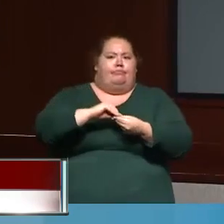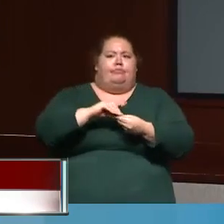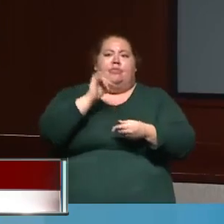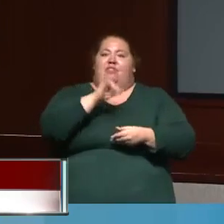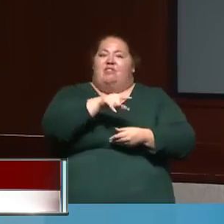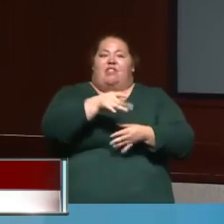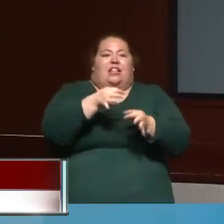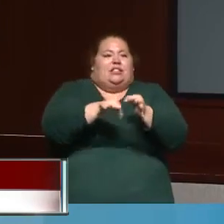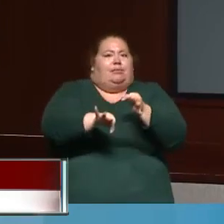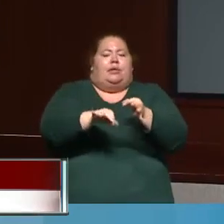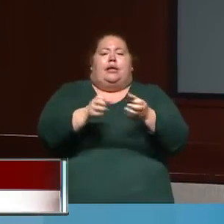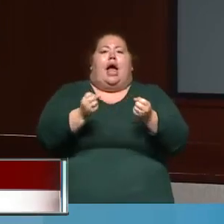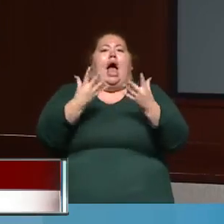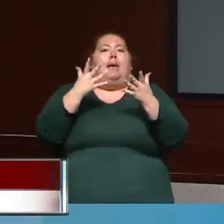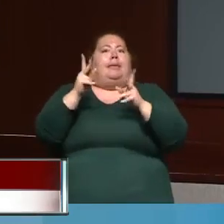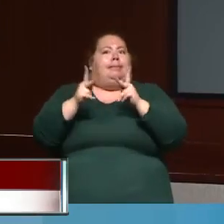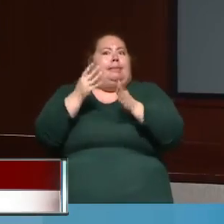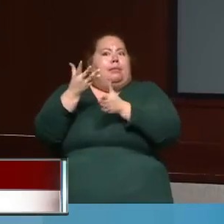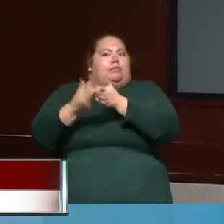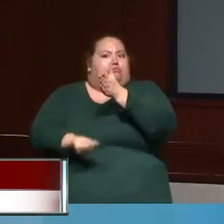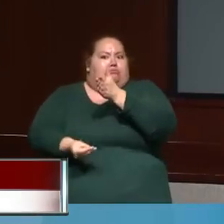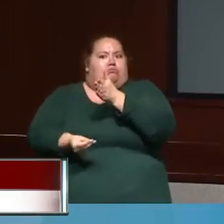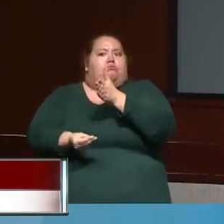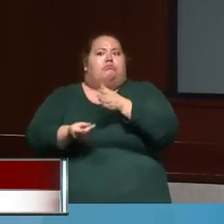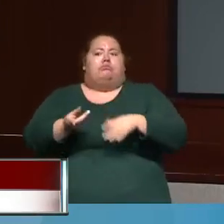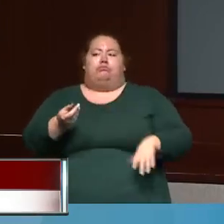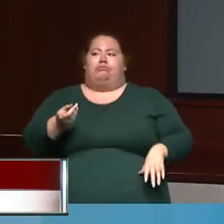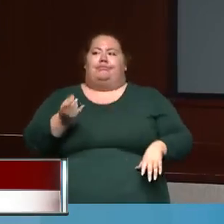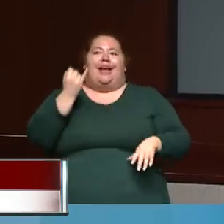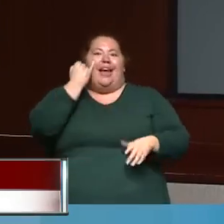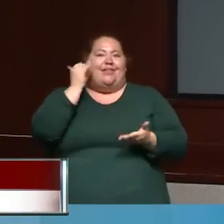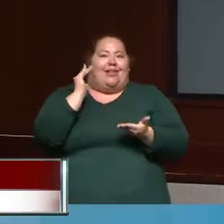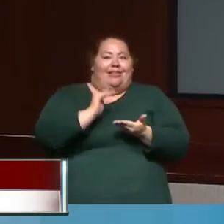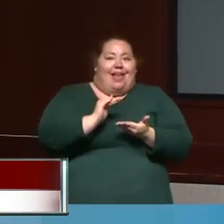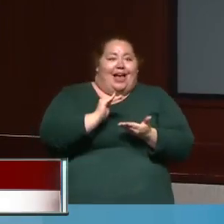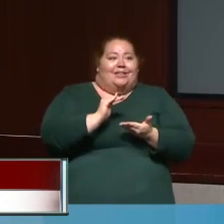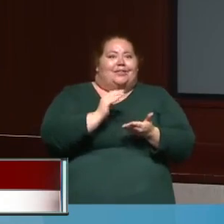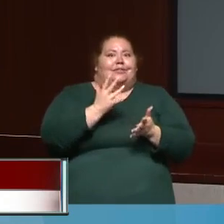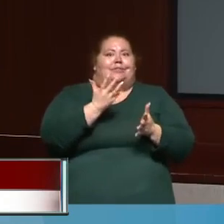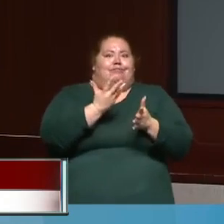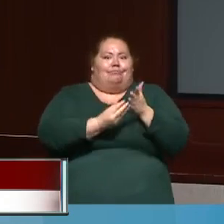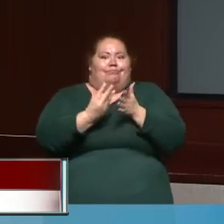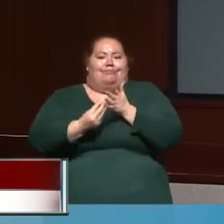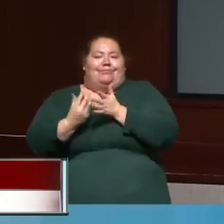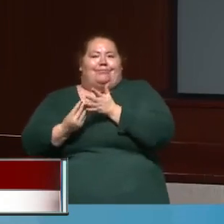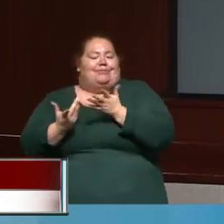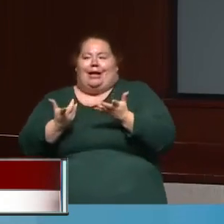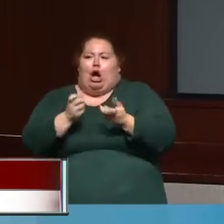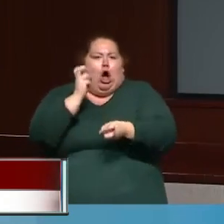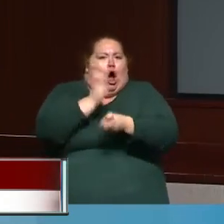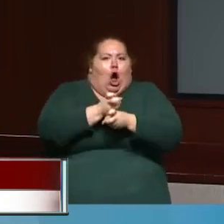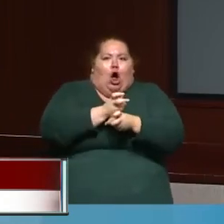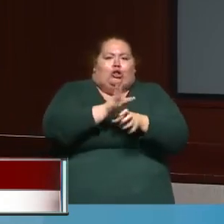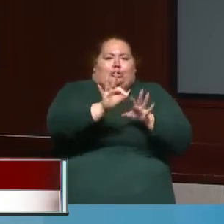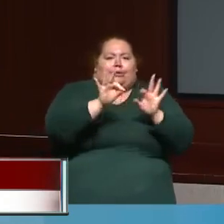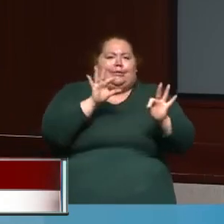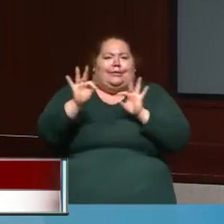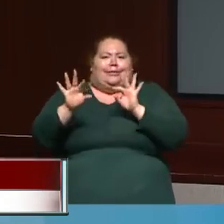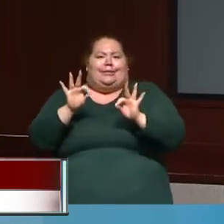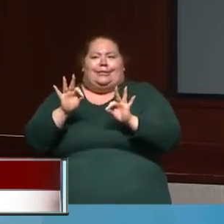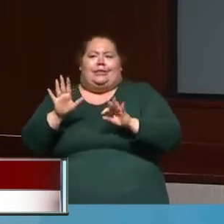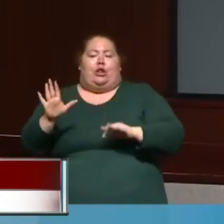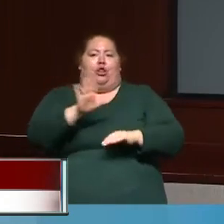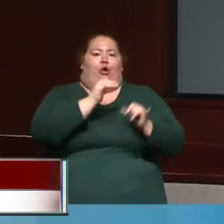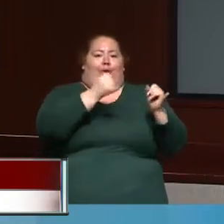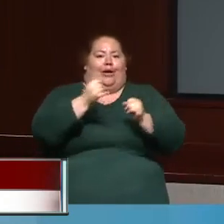people who die, unfortunately, it makes it less likely to be able to identify an individual person, and then the characteristics of those people. In